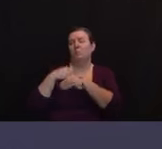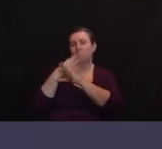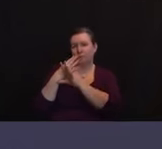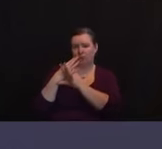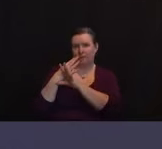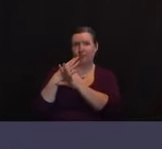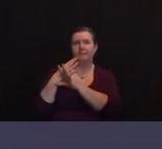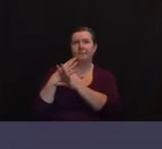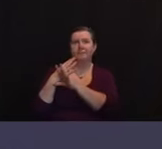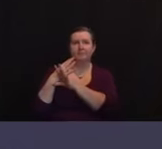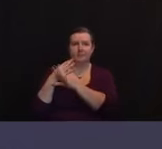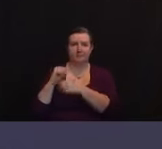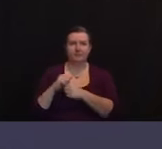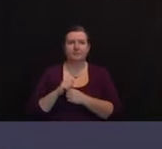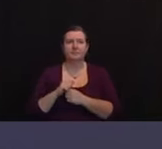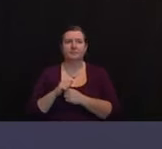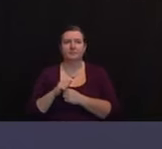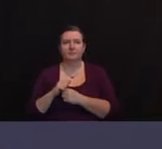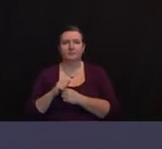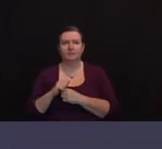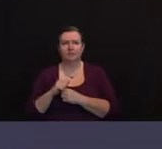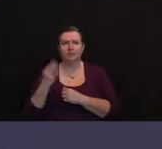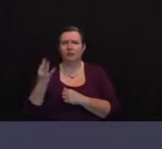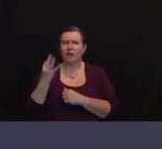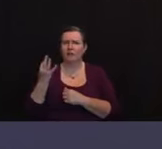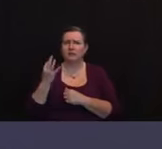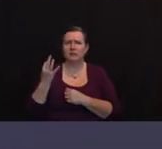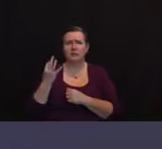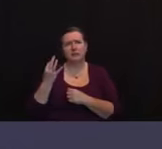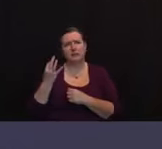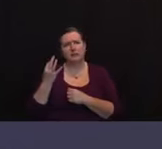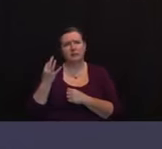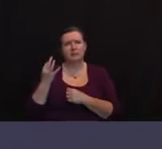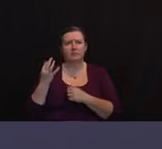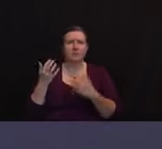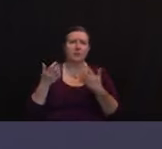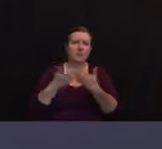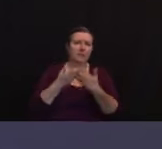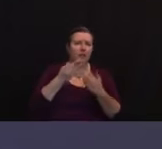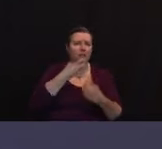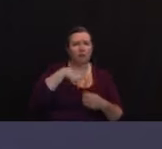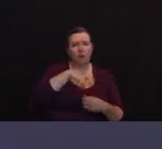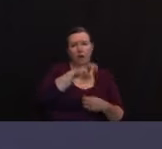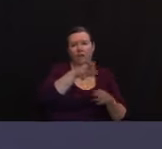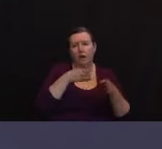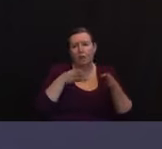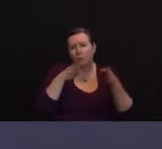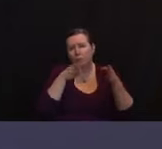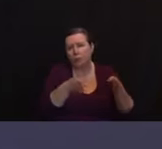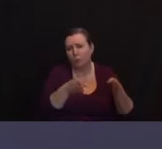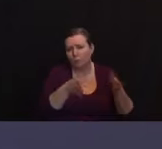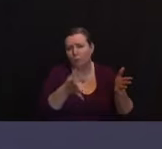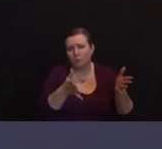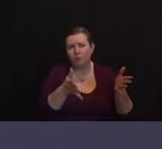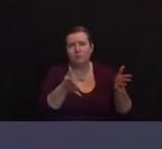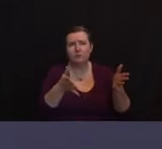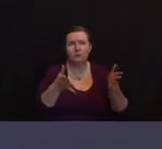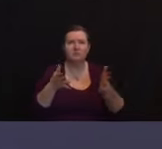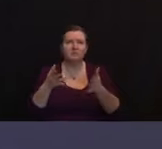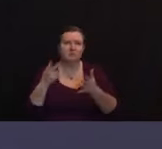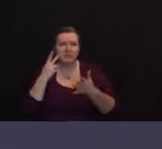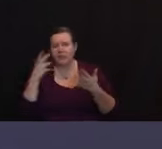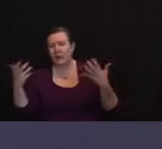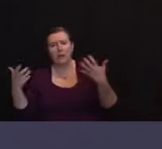some combination of on the road on Friday, as I predicted. So I think you'll see some combination of the three of us out